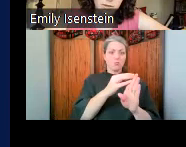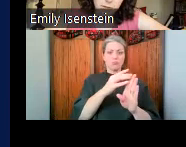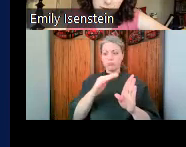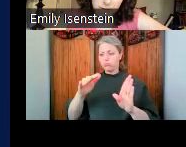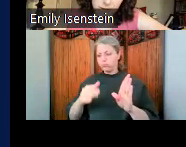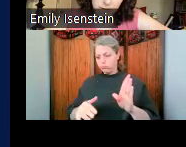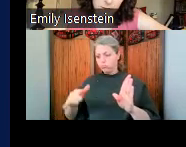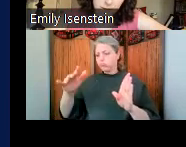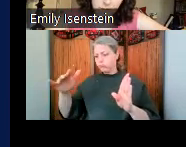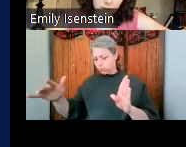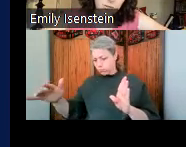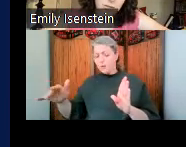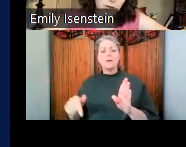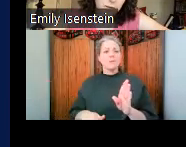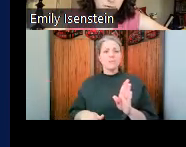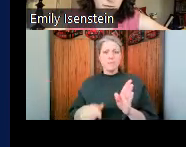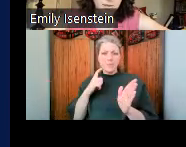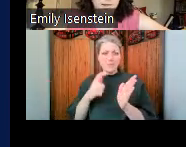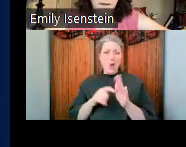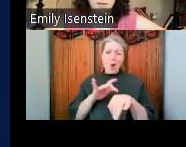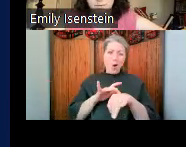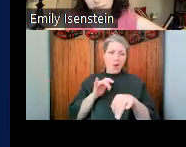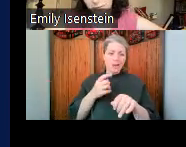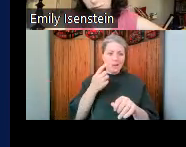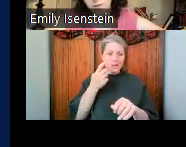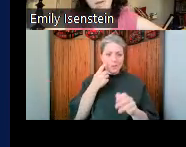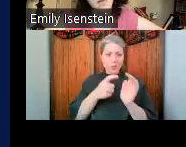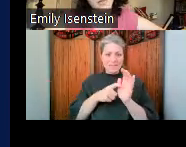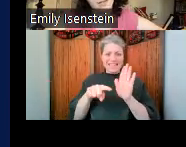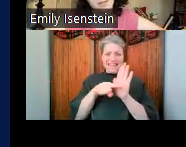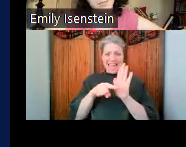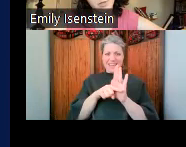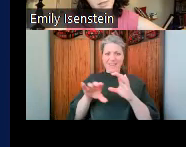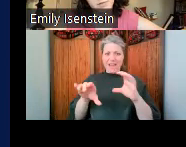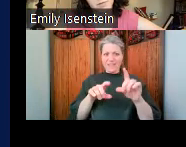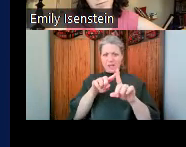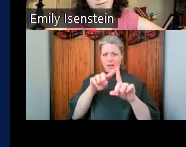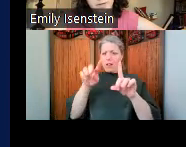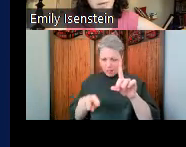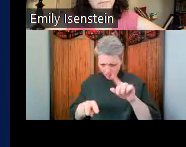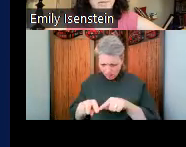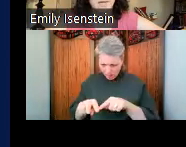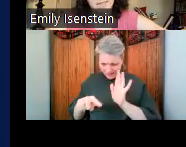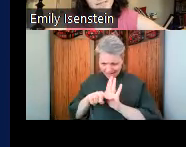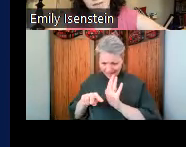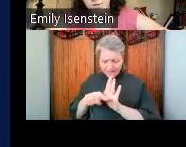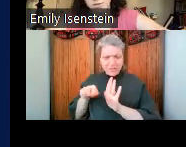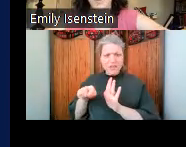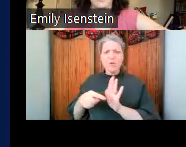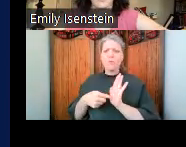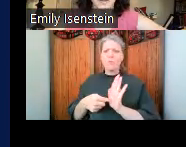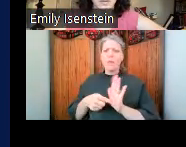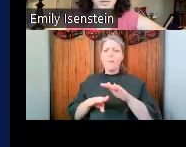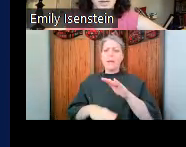So as you can see, pretty early on, there's this negative activity that is believed to represent basic detection